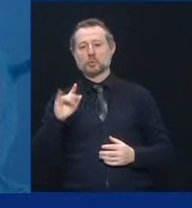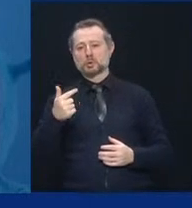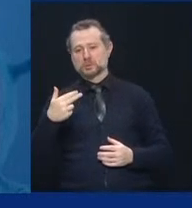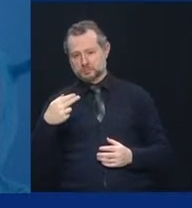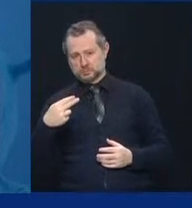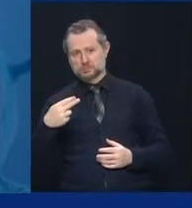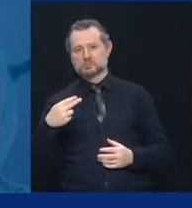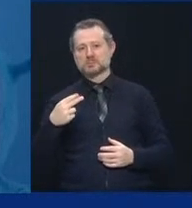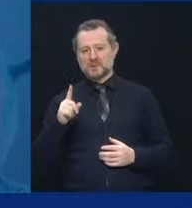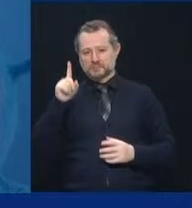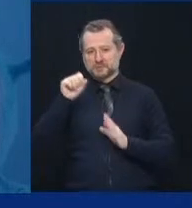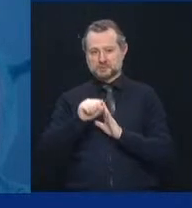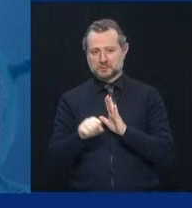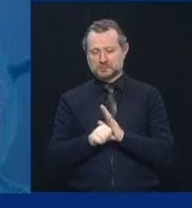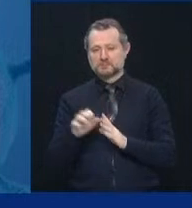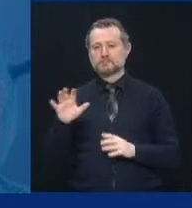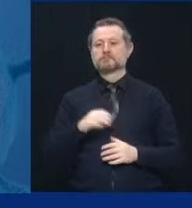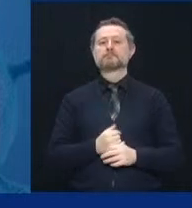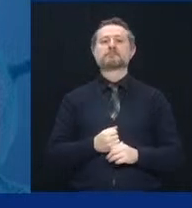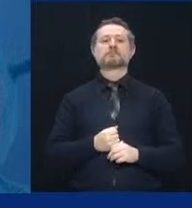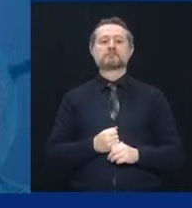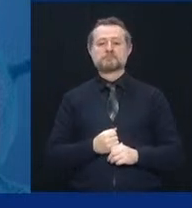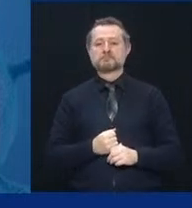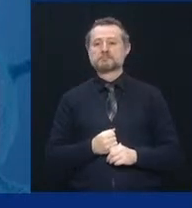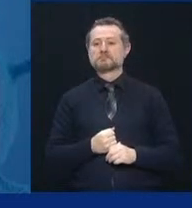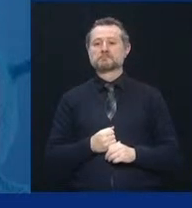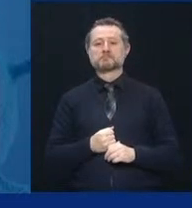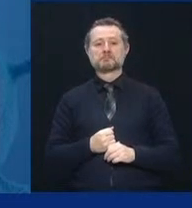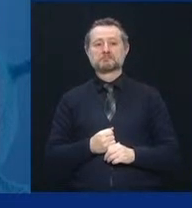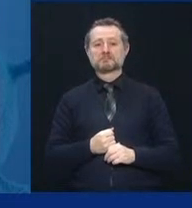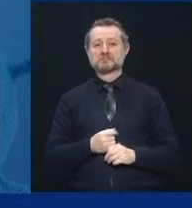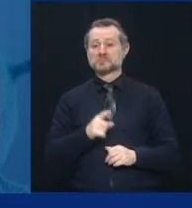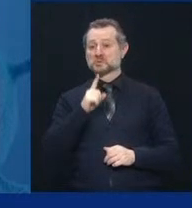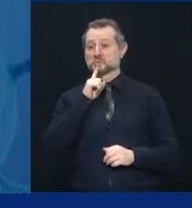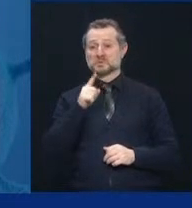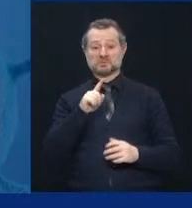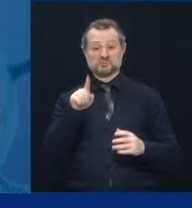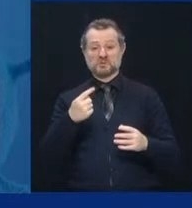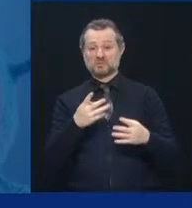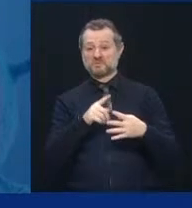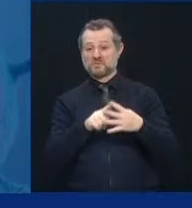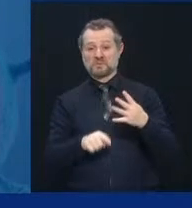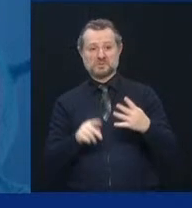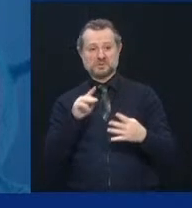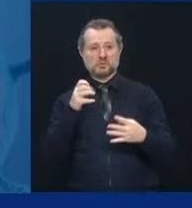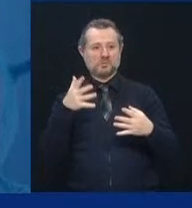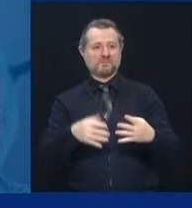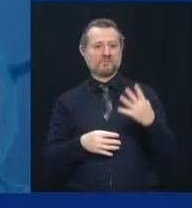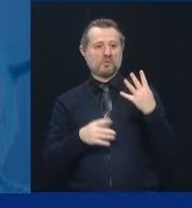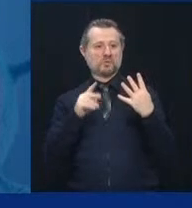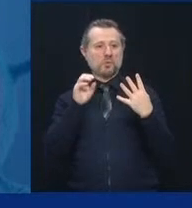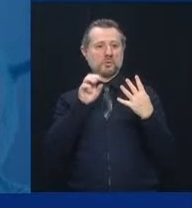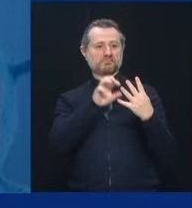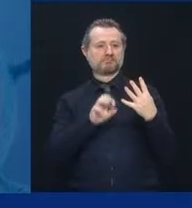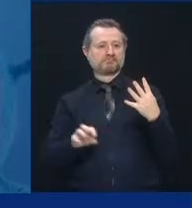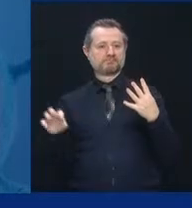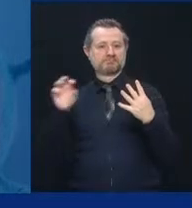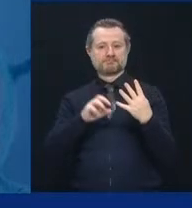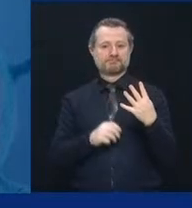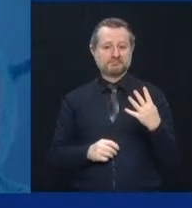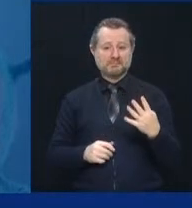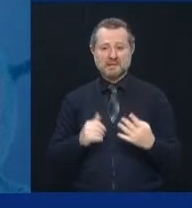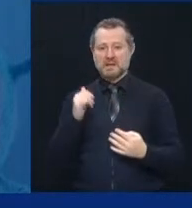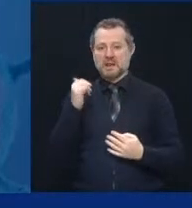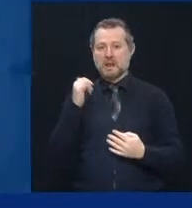are the only zones remaining. These yellow